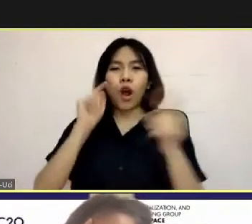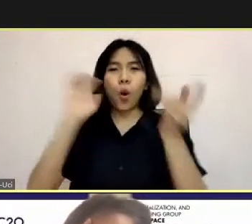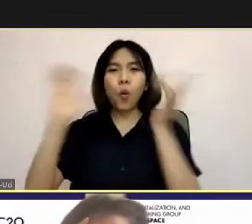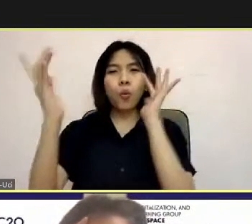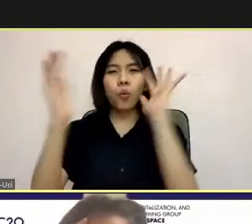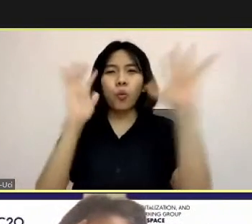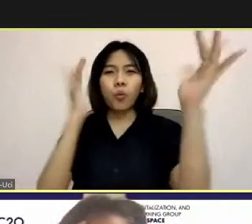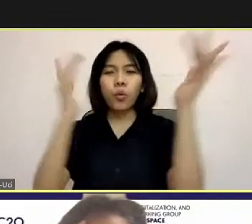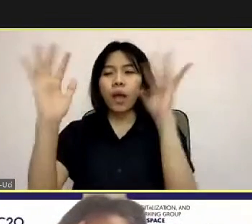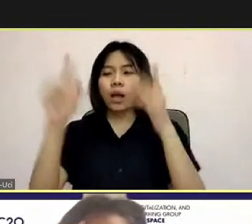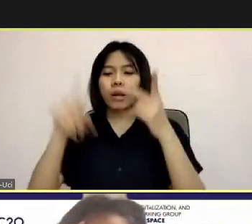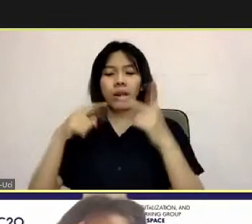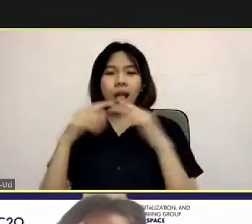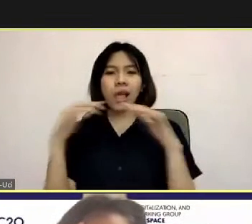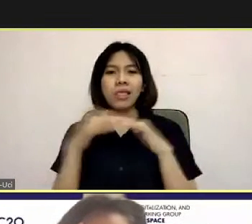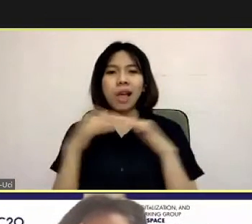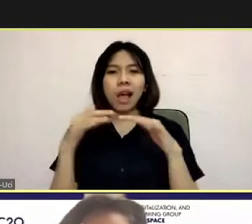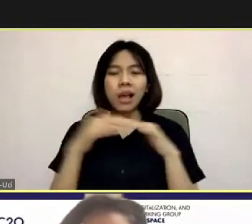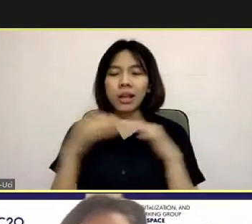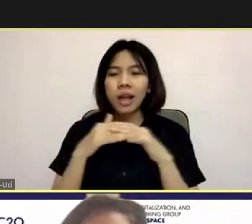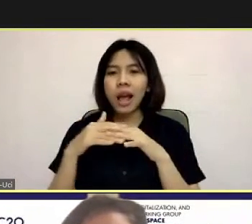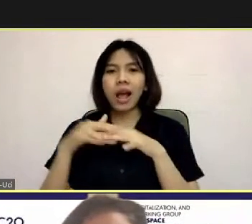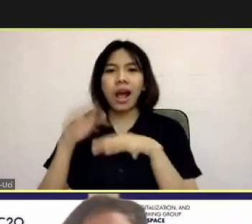forest, the land,